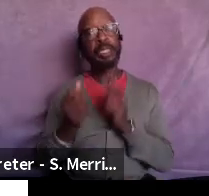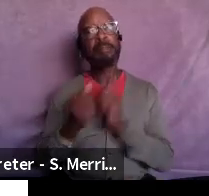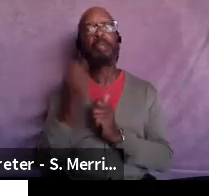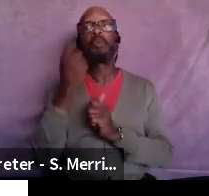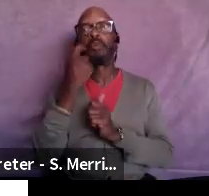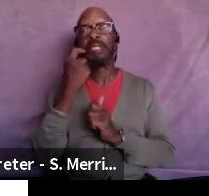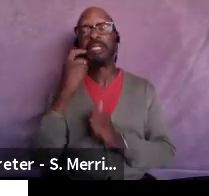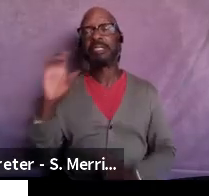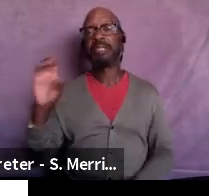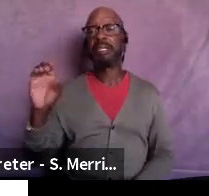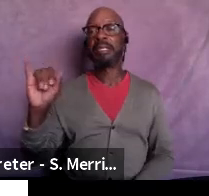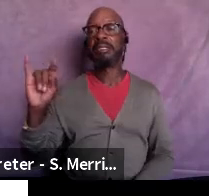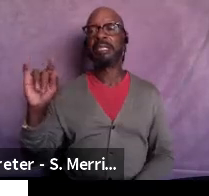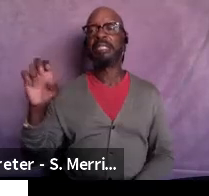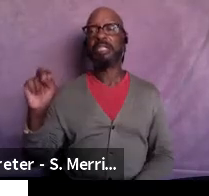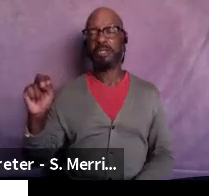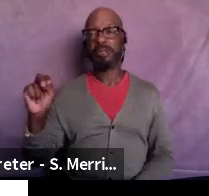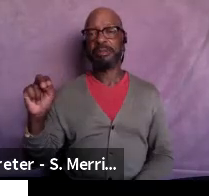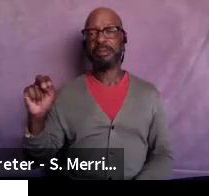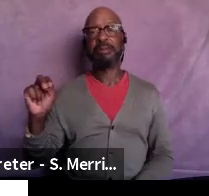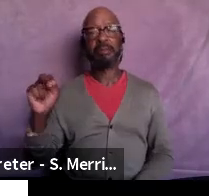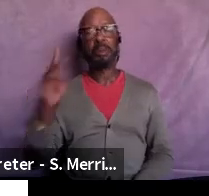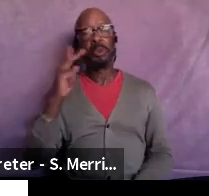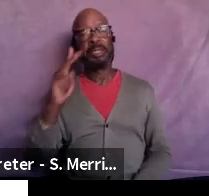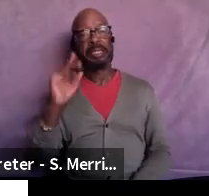have changed. These are the most recent numbers.